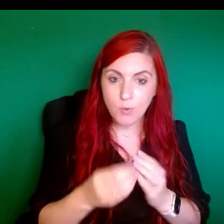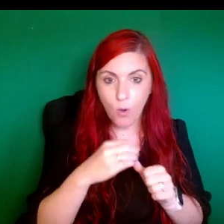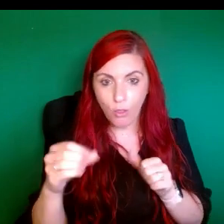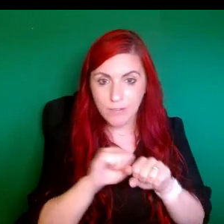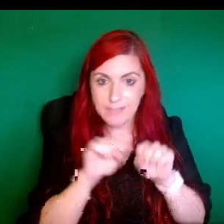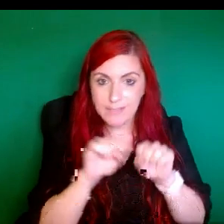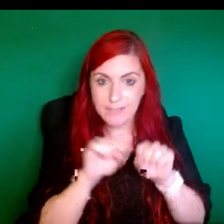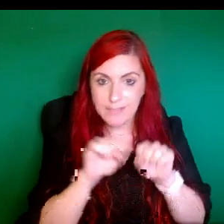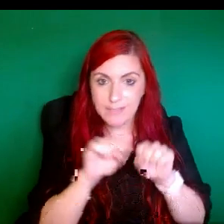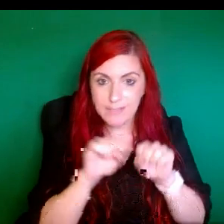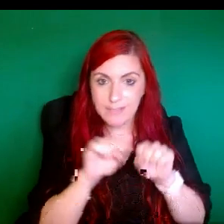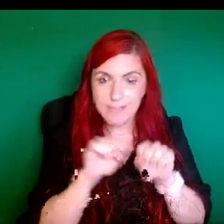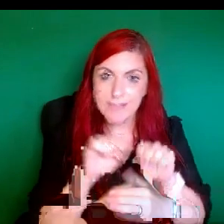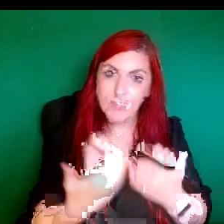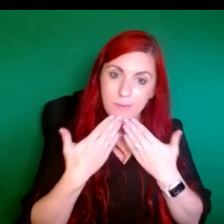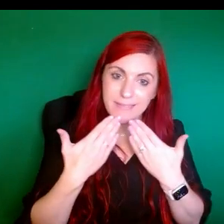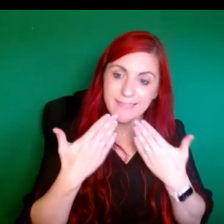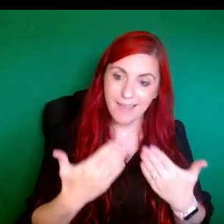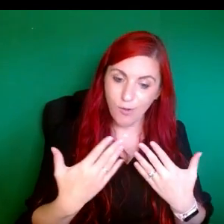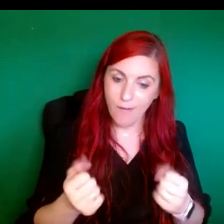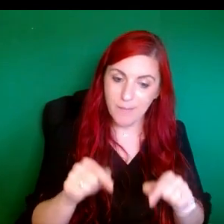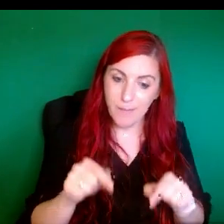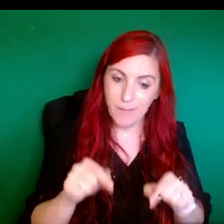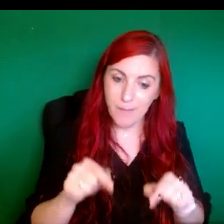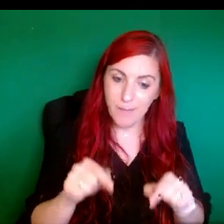we reduce across other systems.